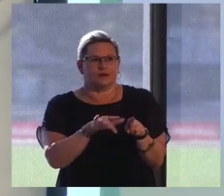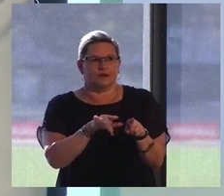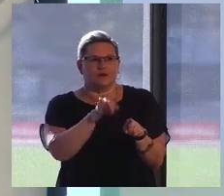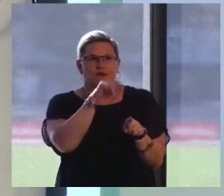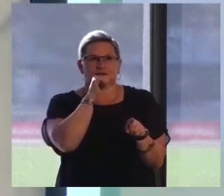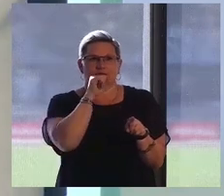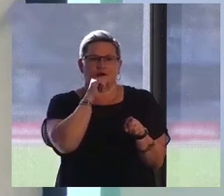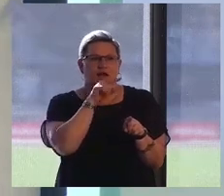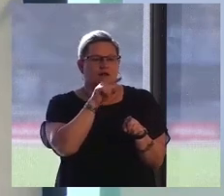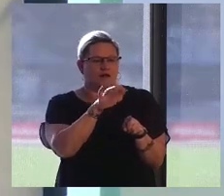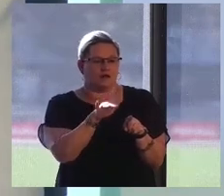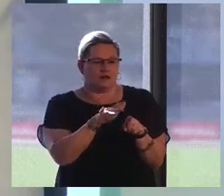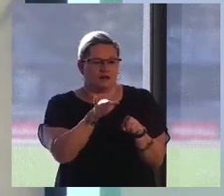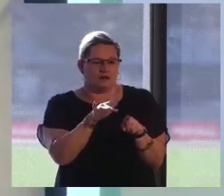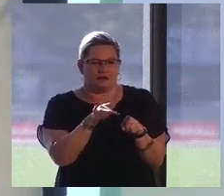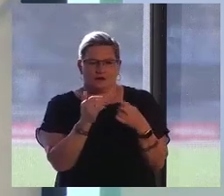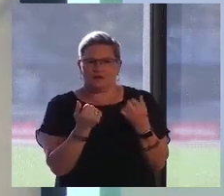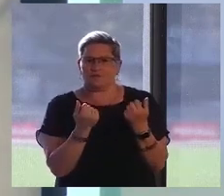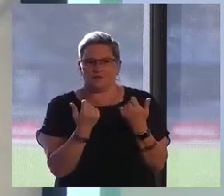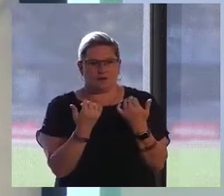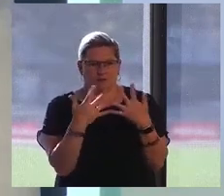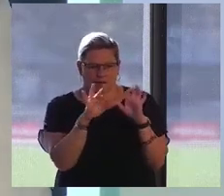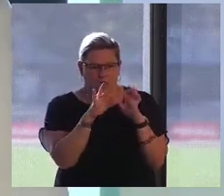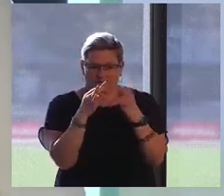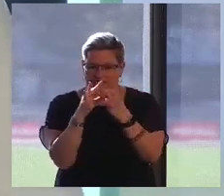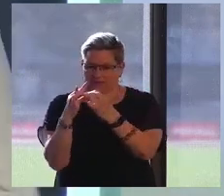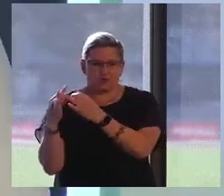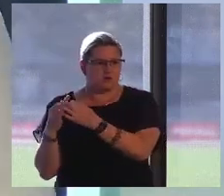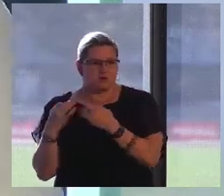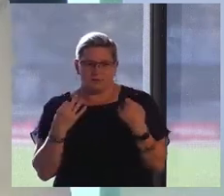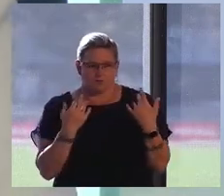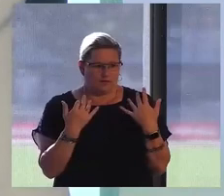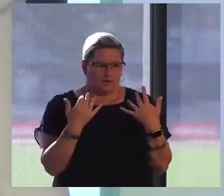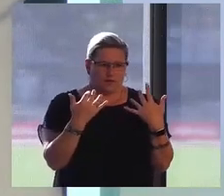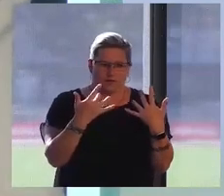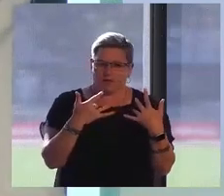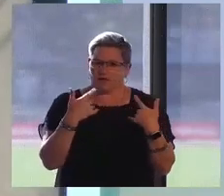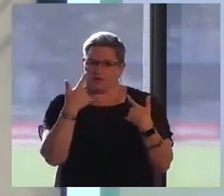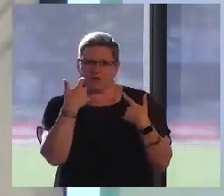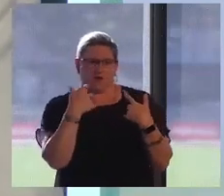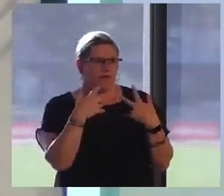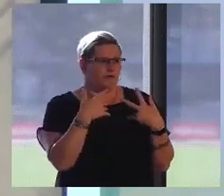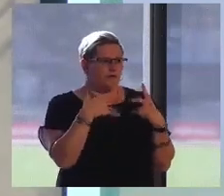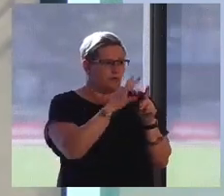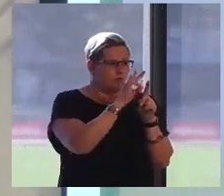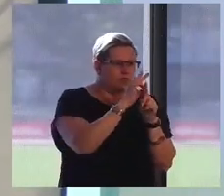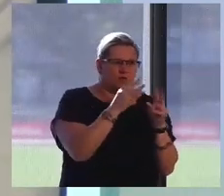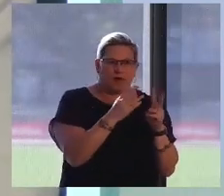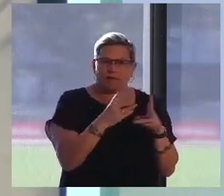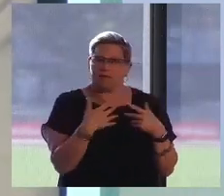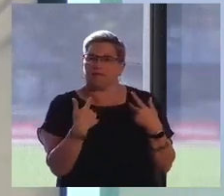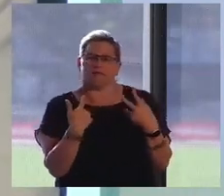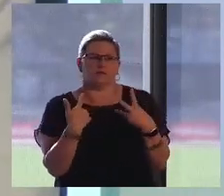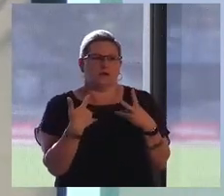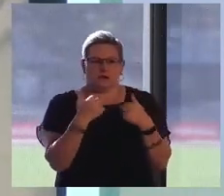of how many organisations are actually working to solve climate change, to protect our planet. And he got some of